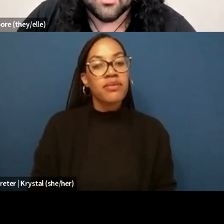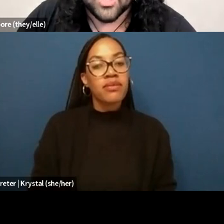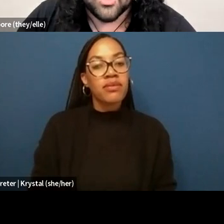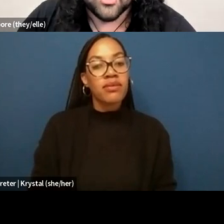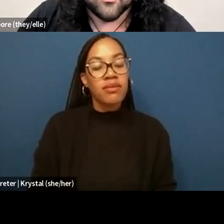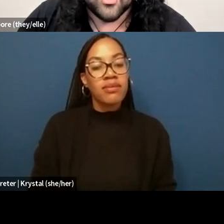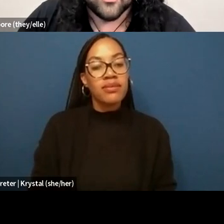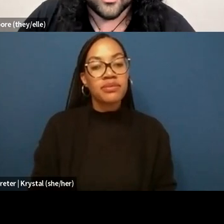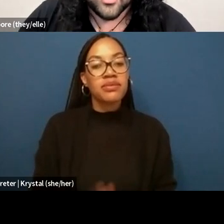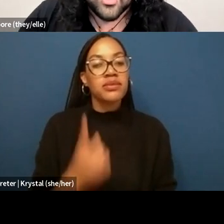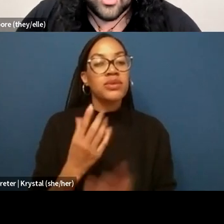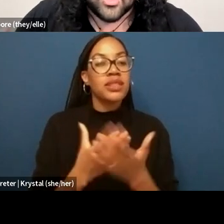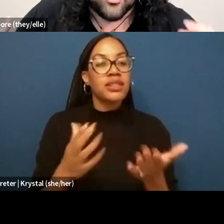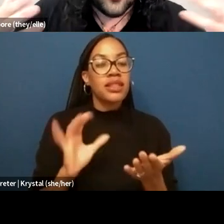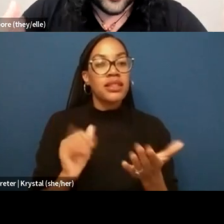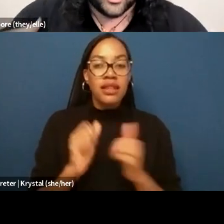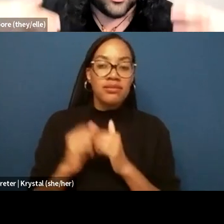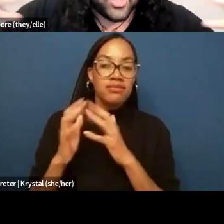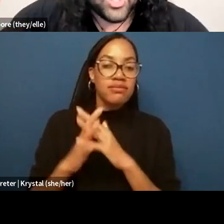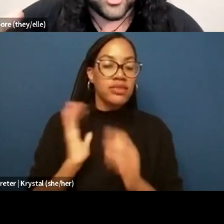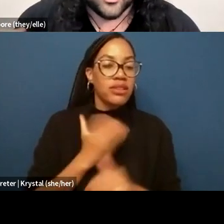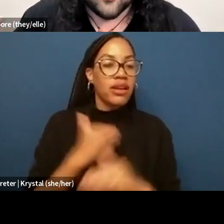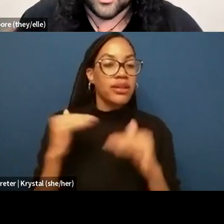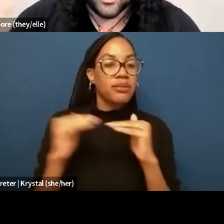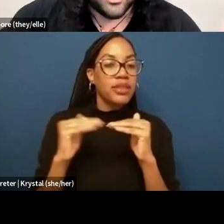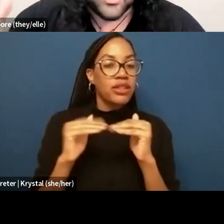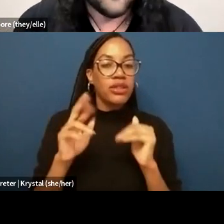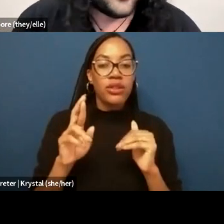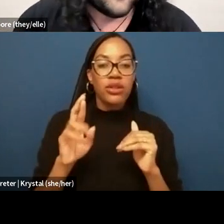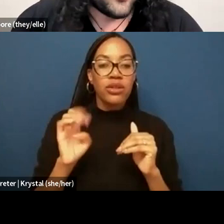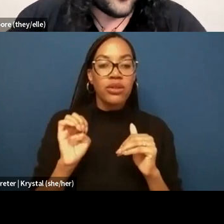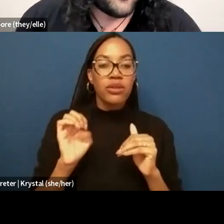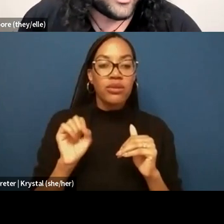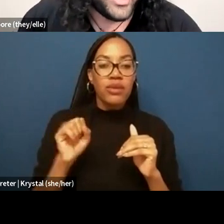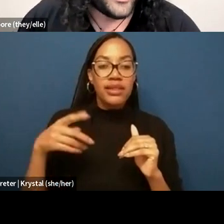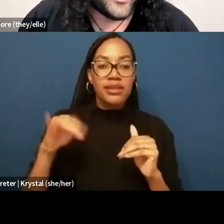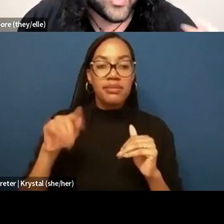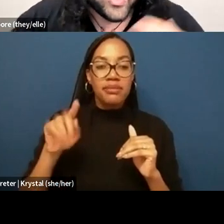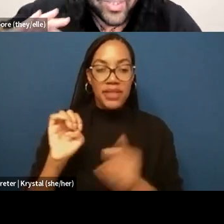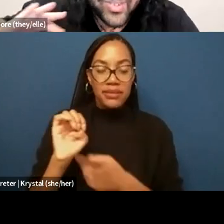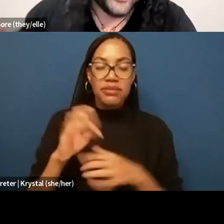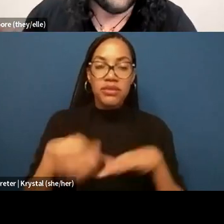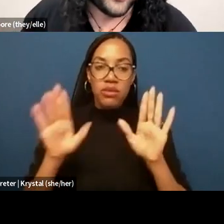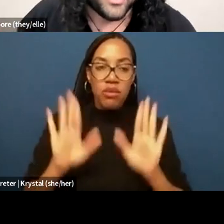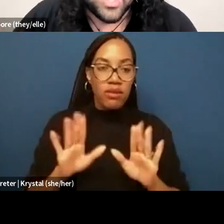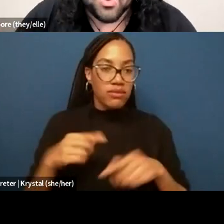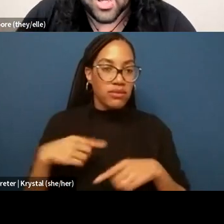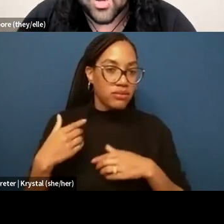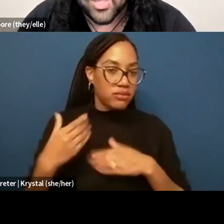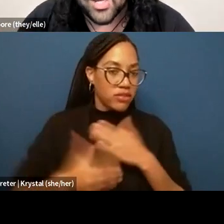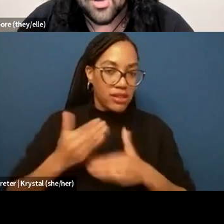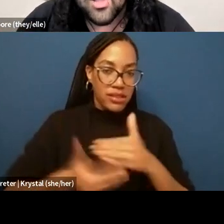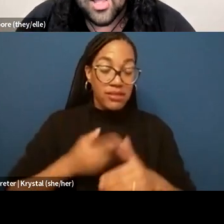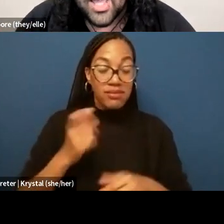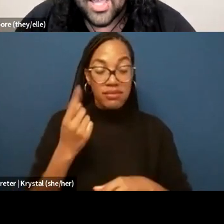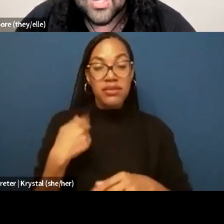peer respite that I was involved in the oversight and creation of, and I'm still very involved in every day, although there's a whole team that's working